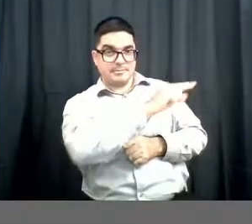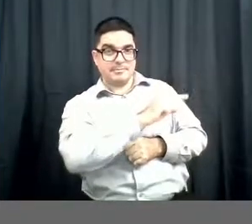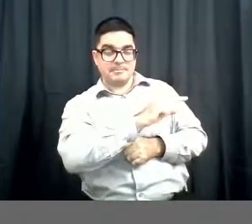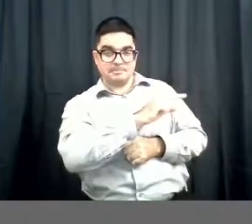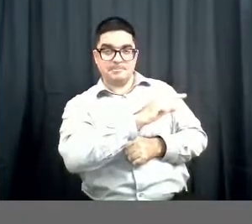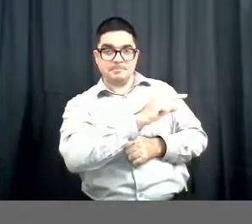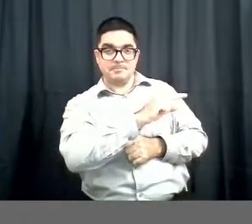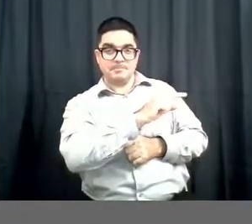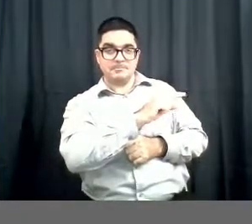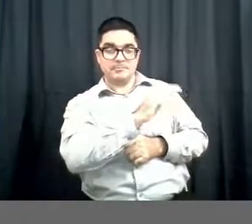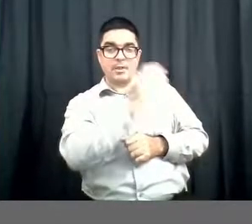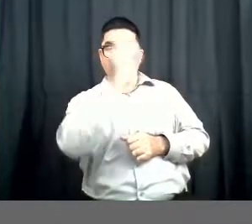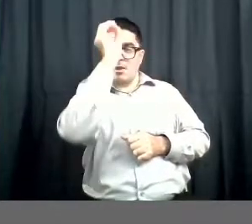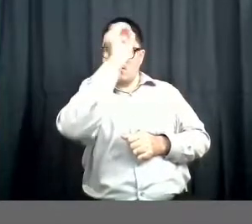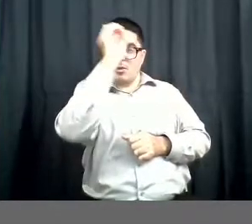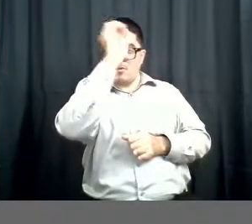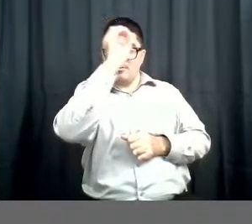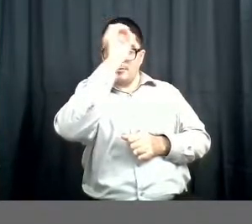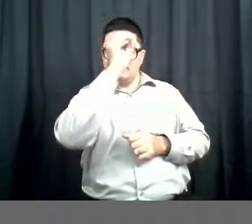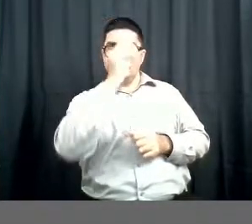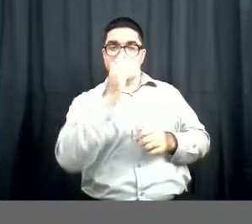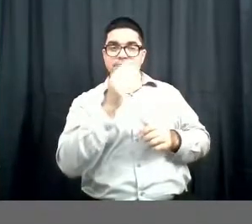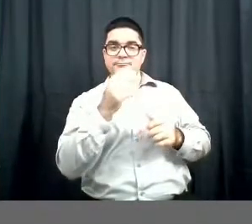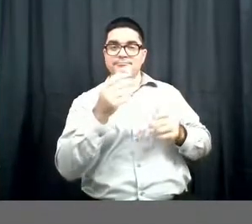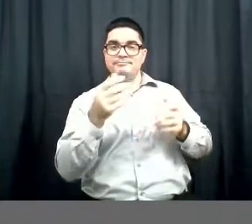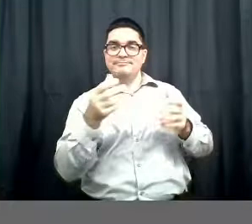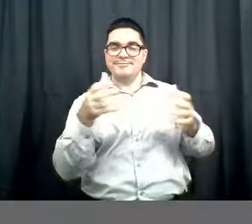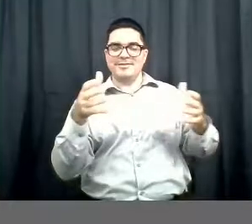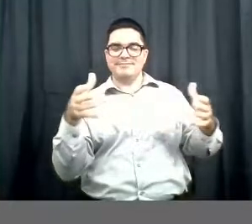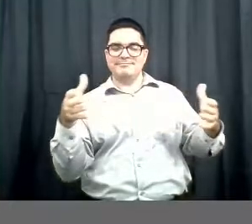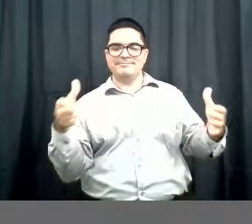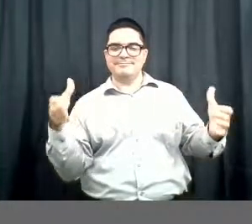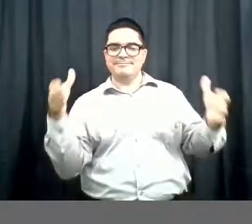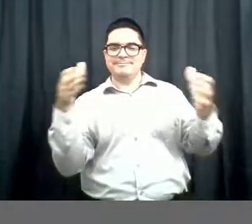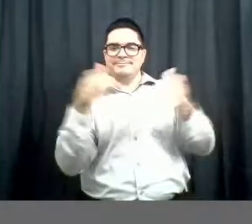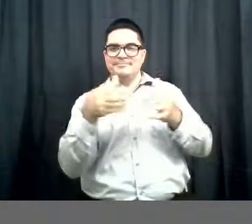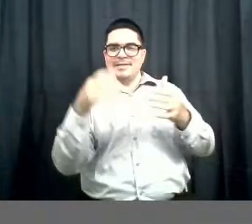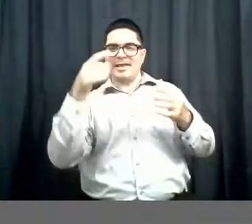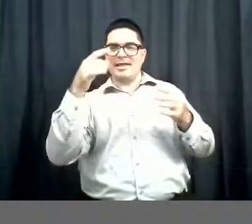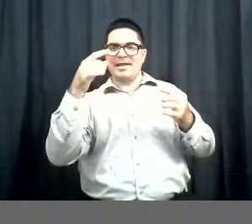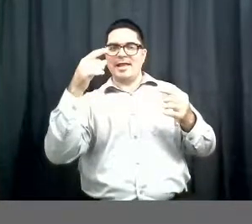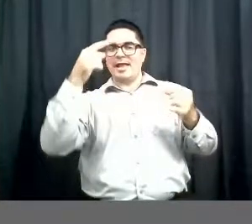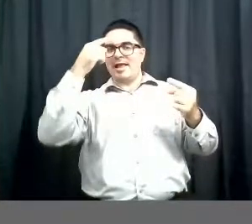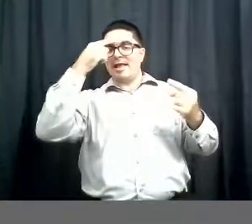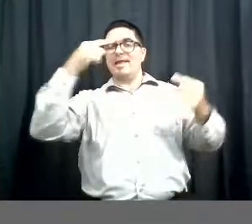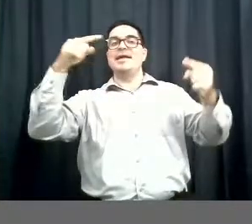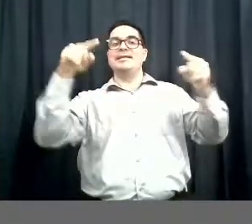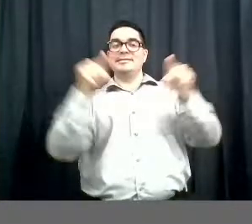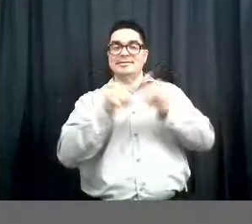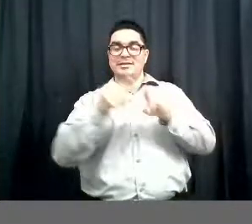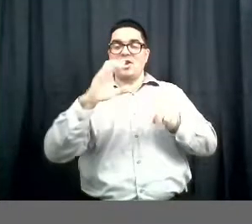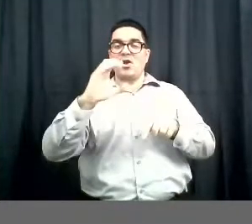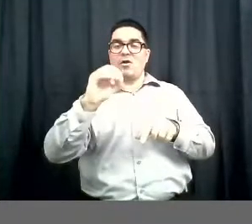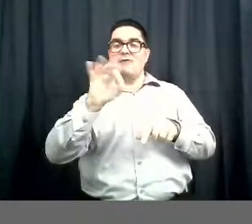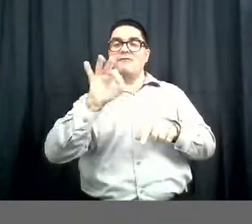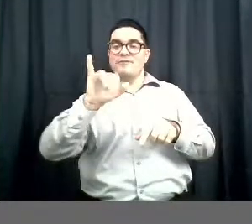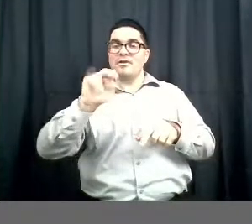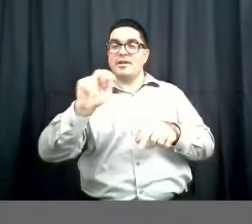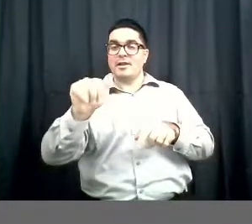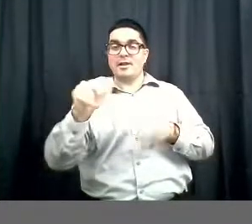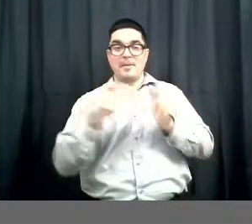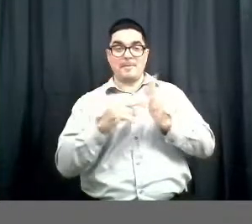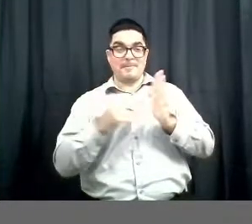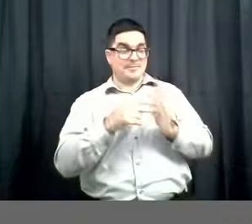were a part of the consensual deal at COFINA. So I would say that they're pleased with the outcome of the consensual deal. That's not what I hear